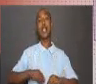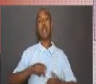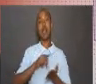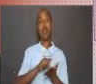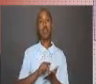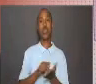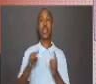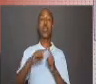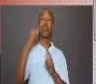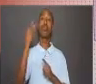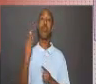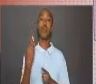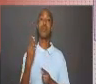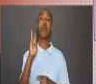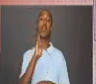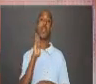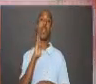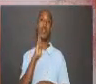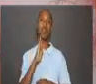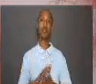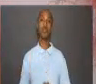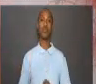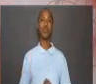protons to form water.